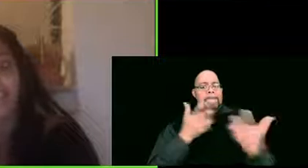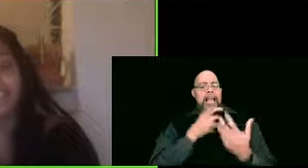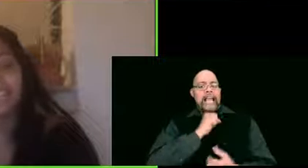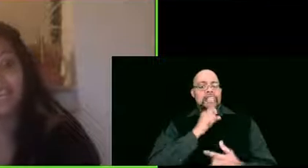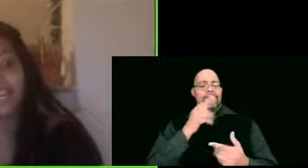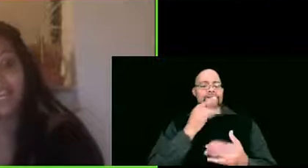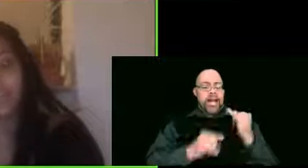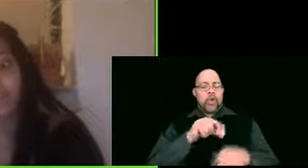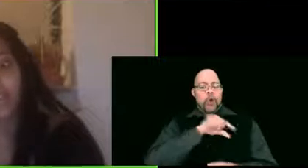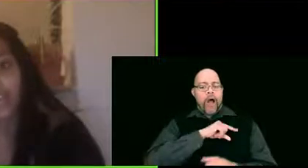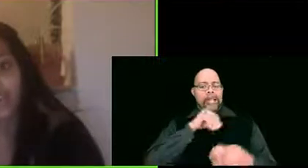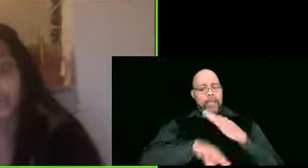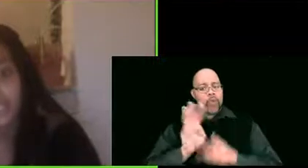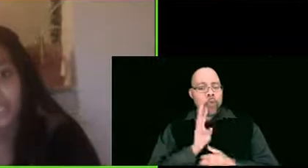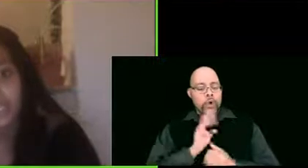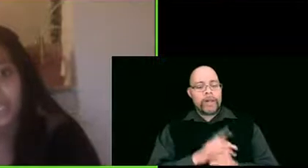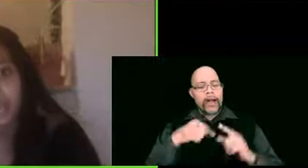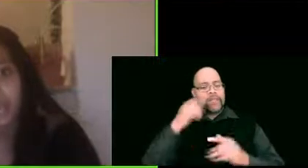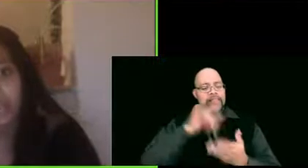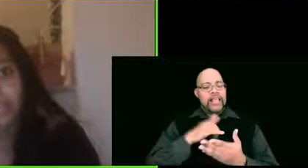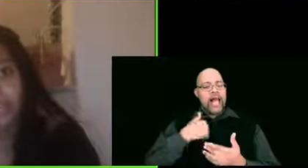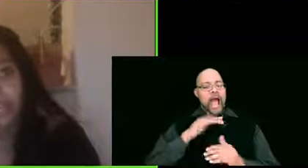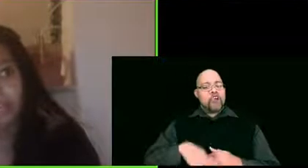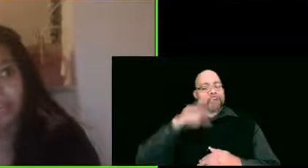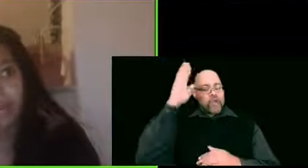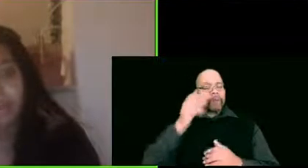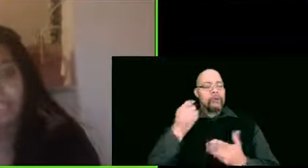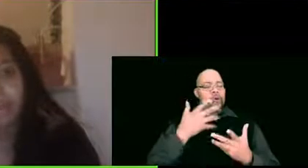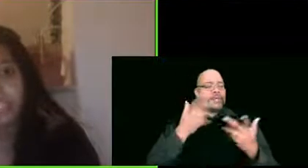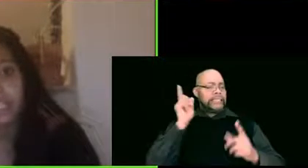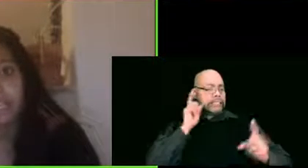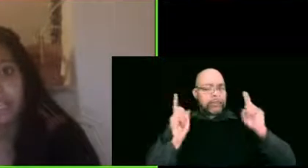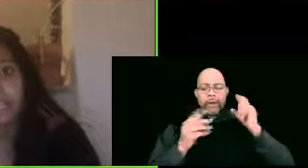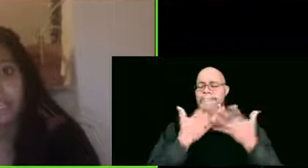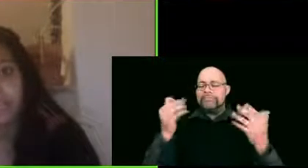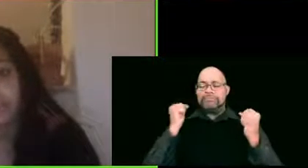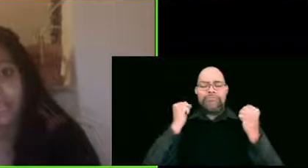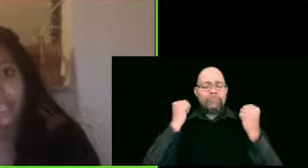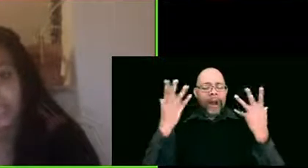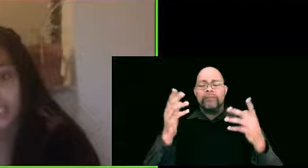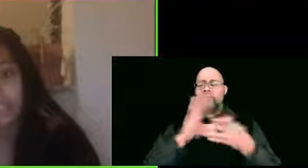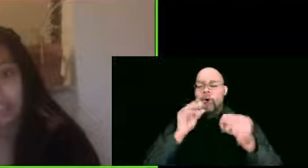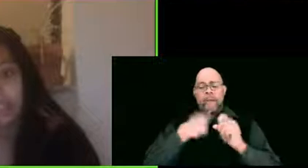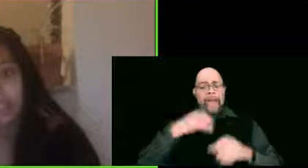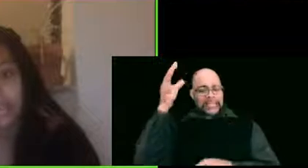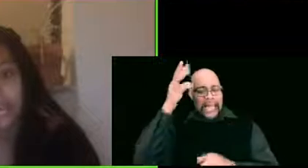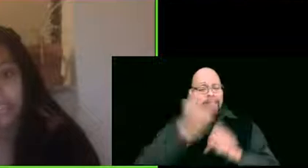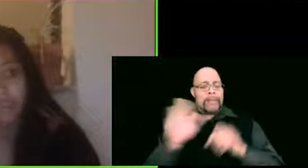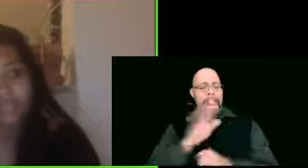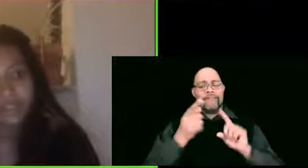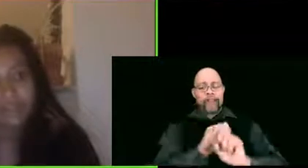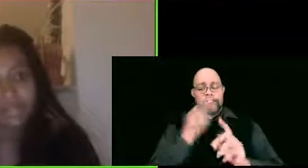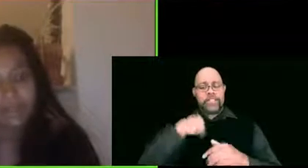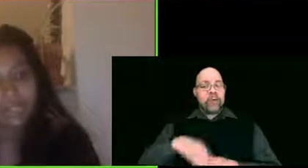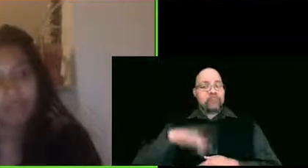to be the right age to finally qualify and get in the water. But I think I grew up so much hearing so many fantastic stories from my dad